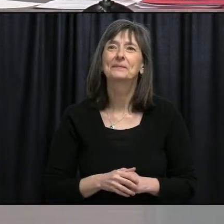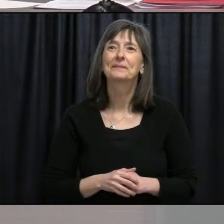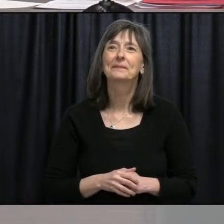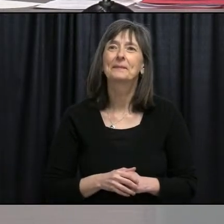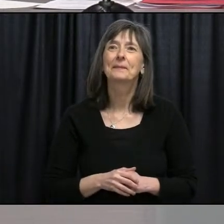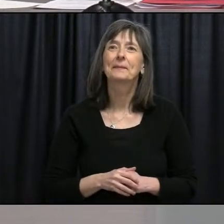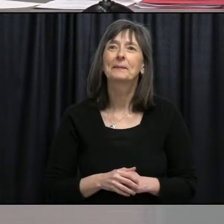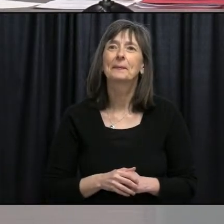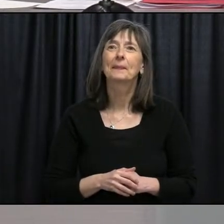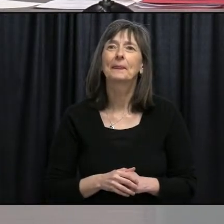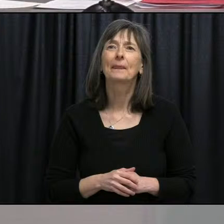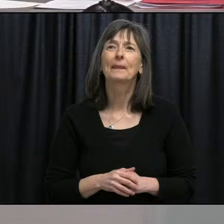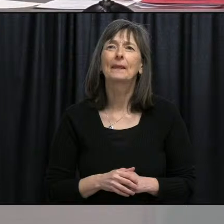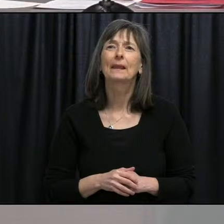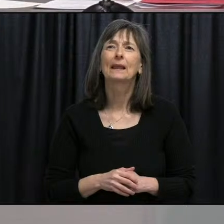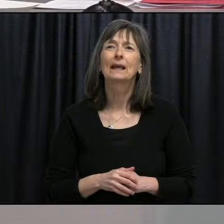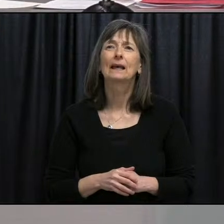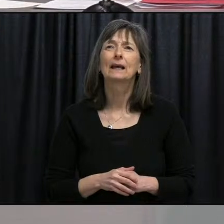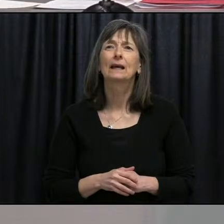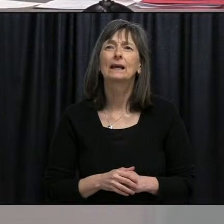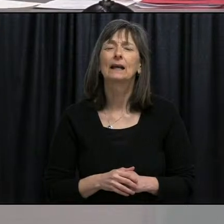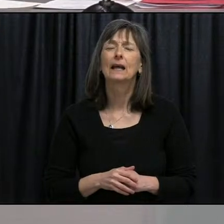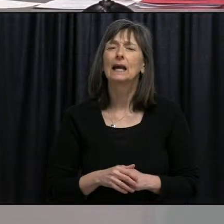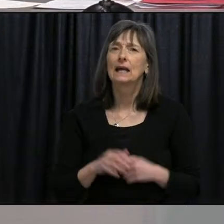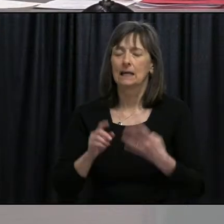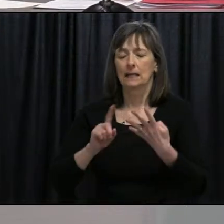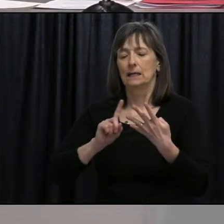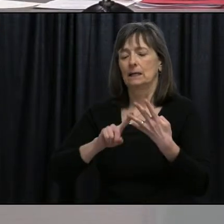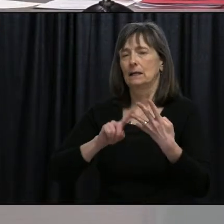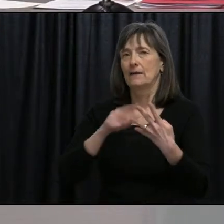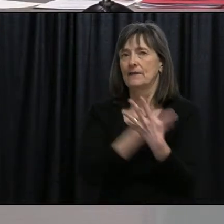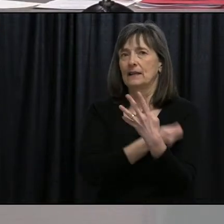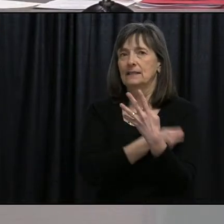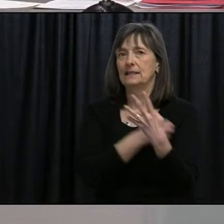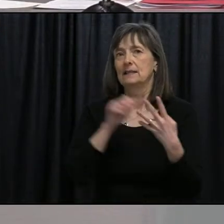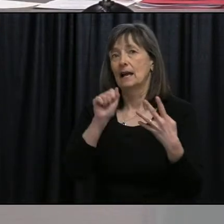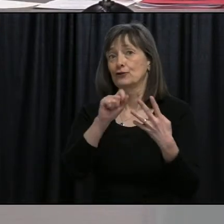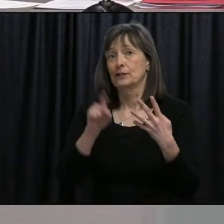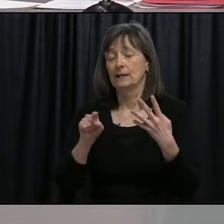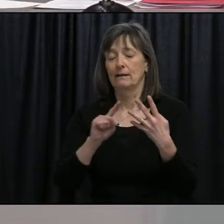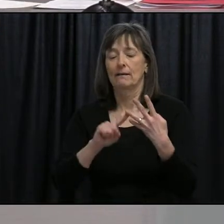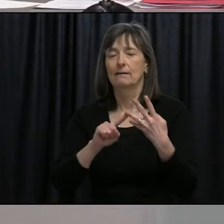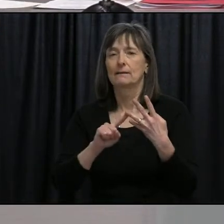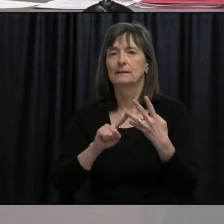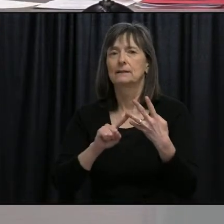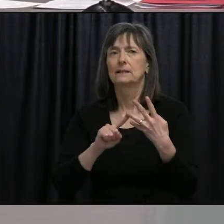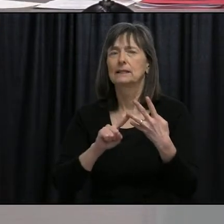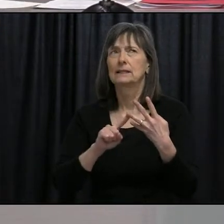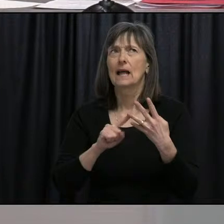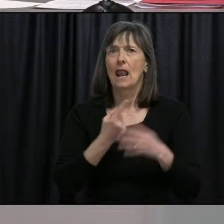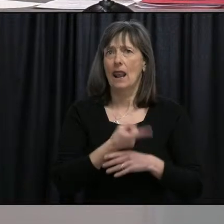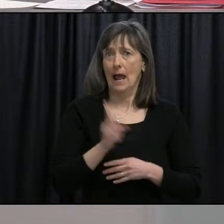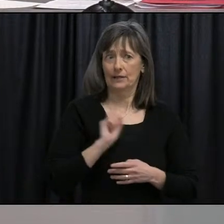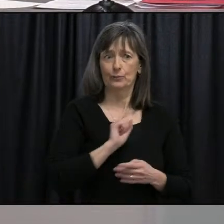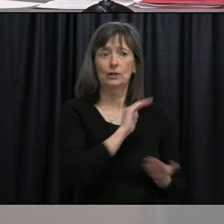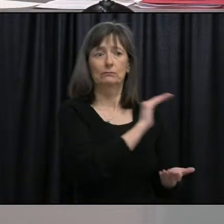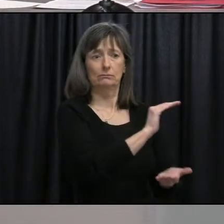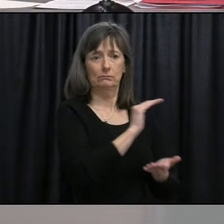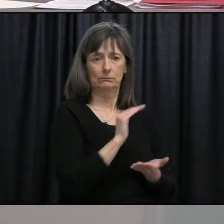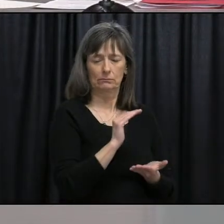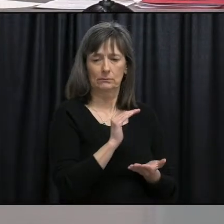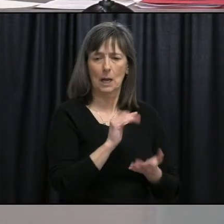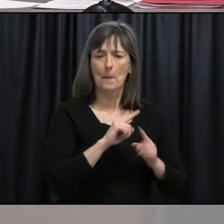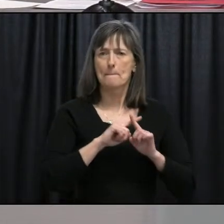looking to clear up some confusion about AstraZeneca. This arrived in the province last week, but only started